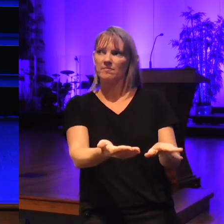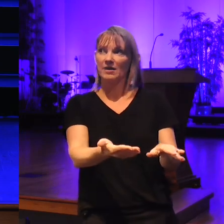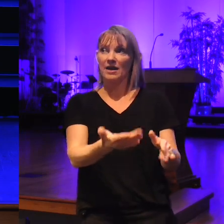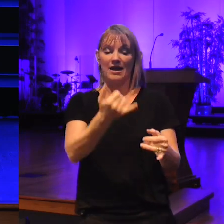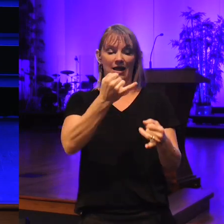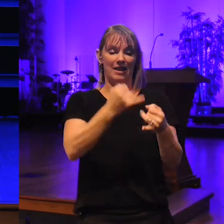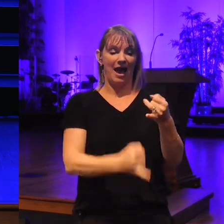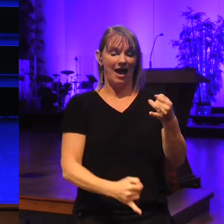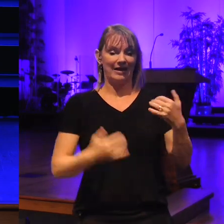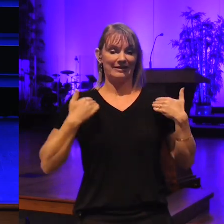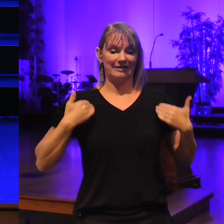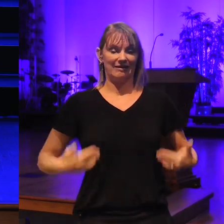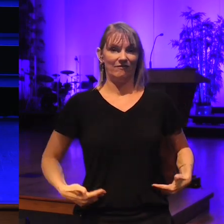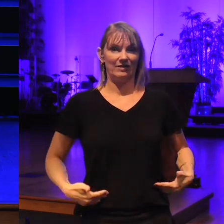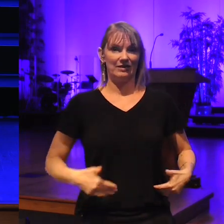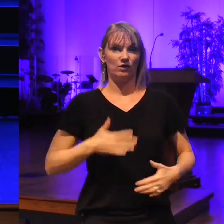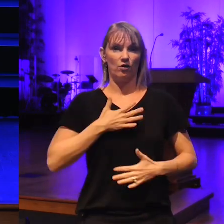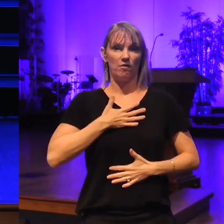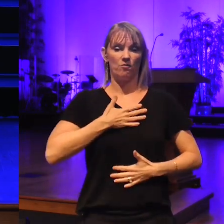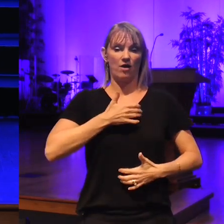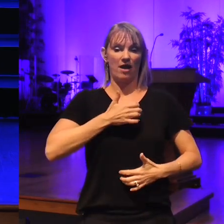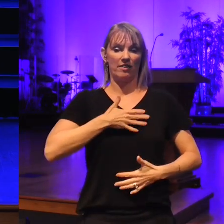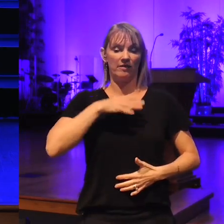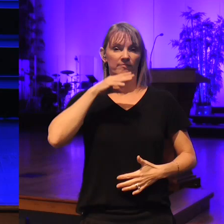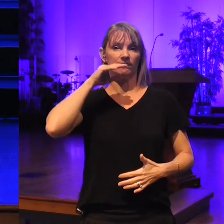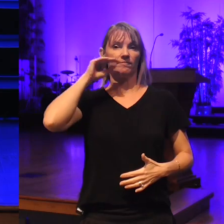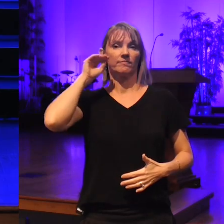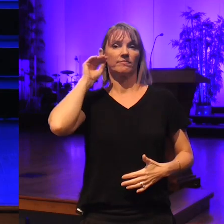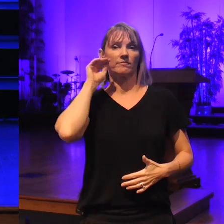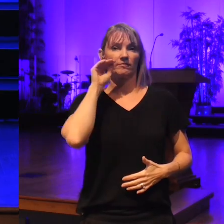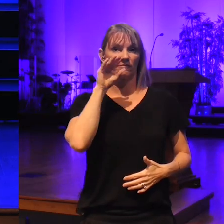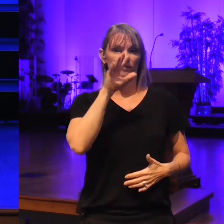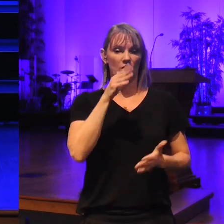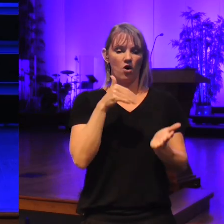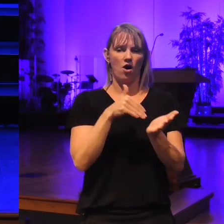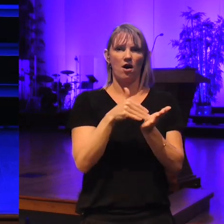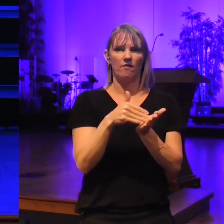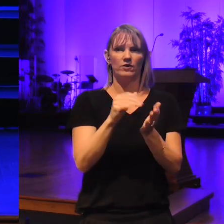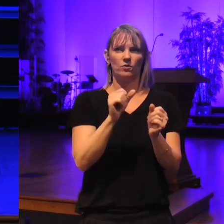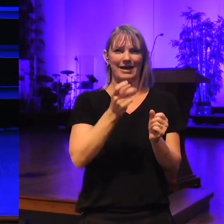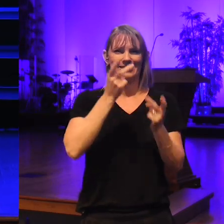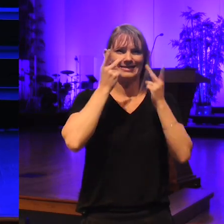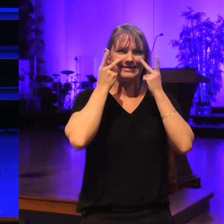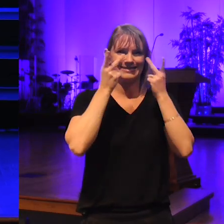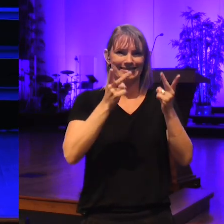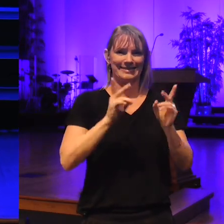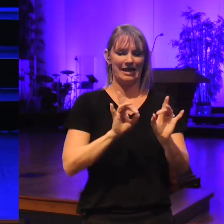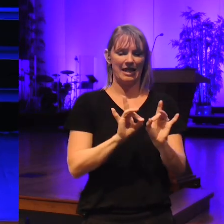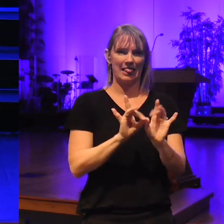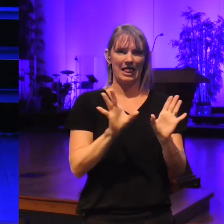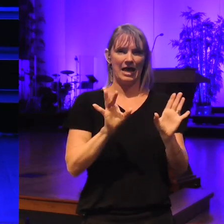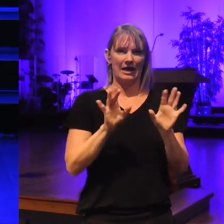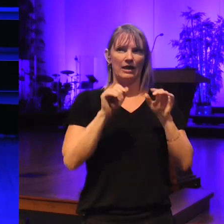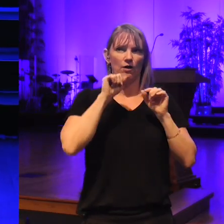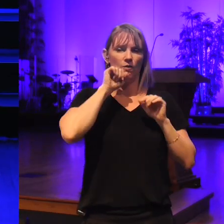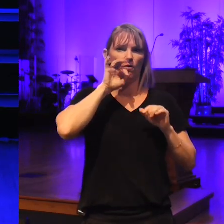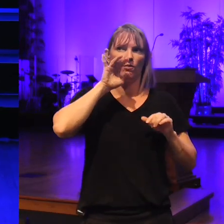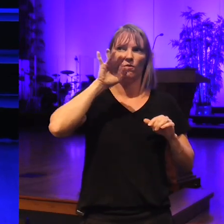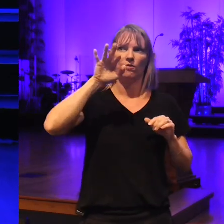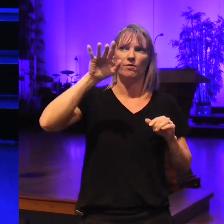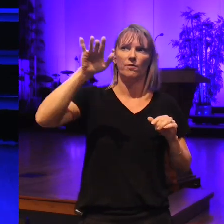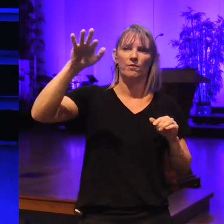the last physical breath they breathe, many times you can see a stream of light moving.